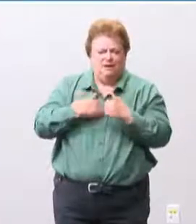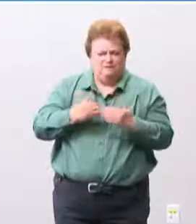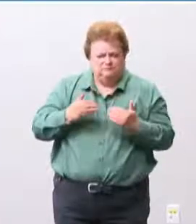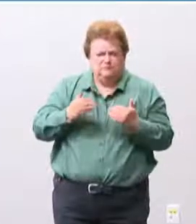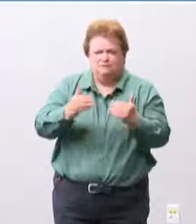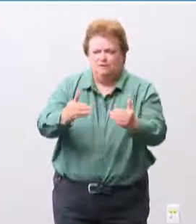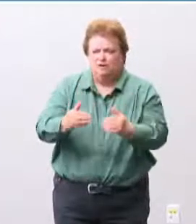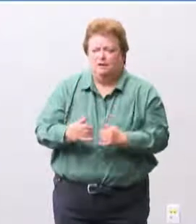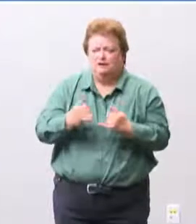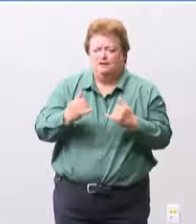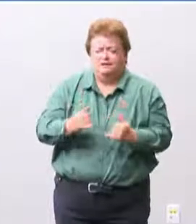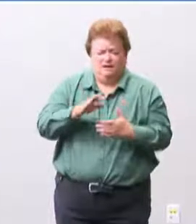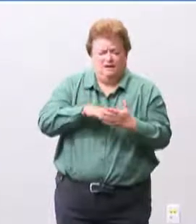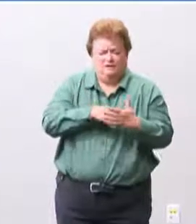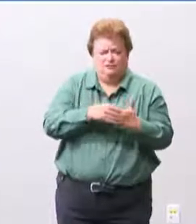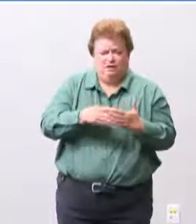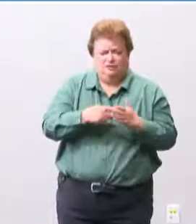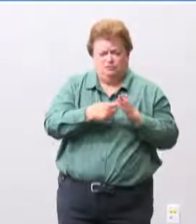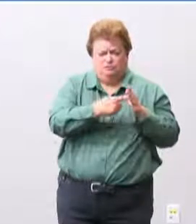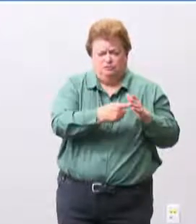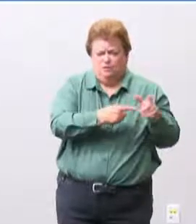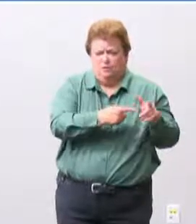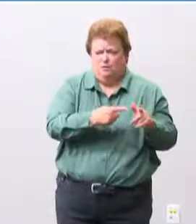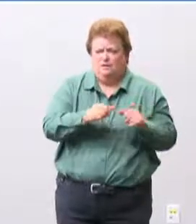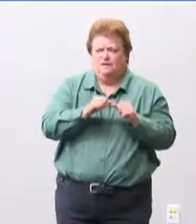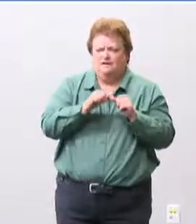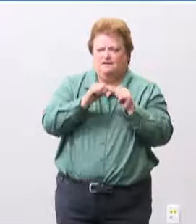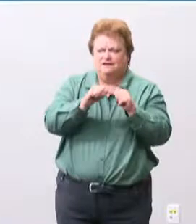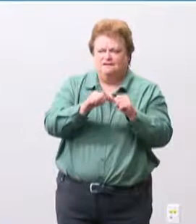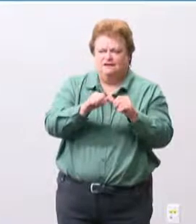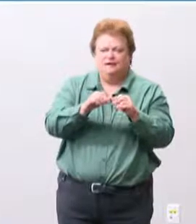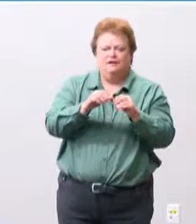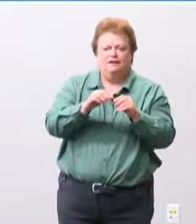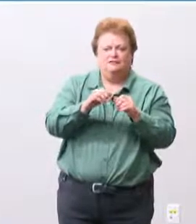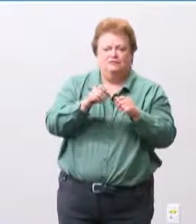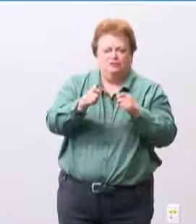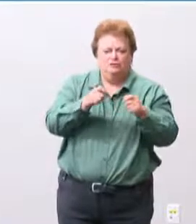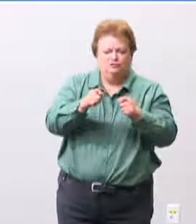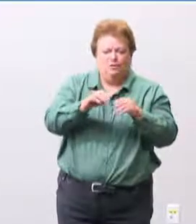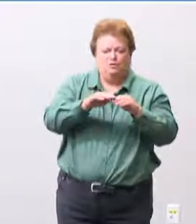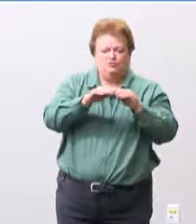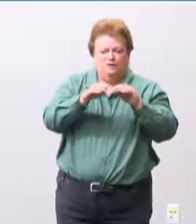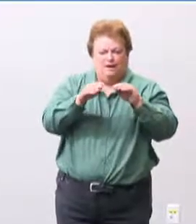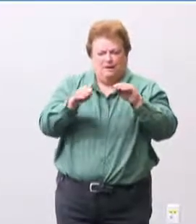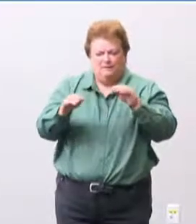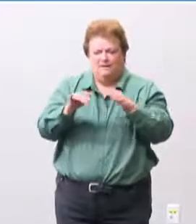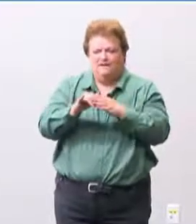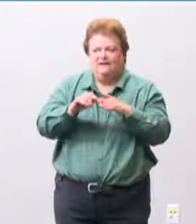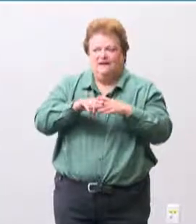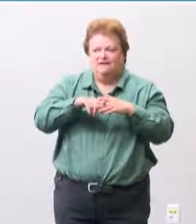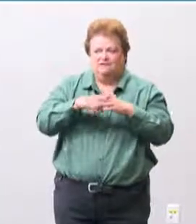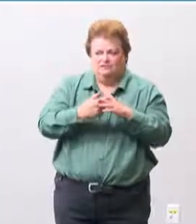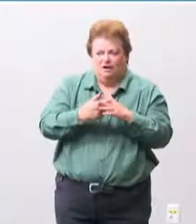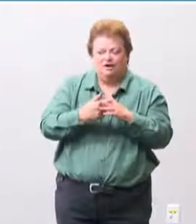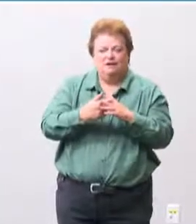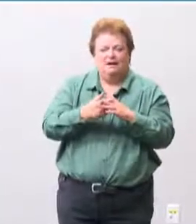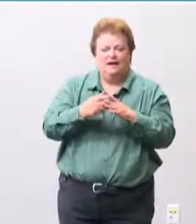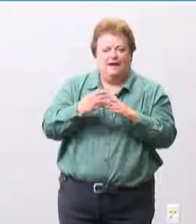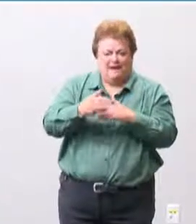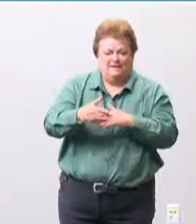you're looking at now shows the consistent and controlled drop in cases that started shortly after the indoor